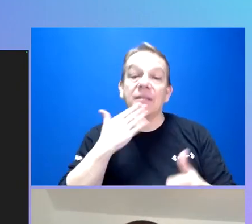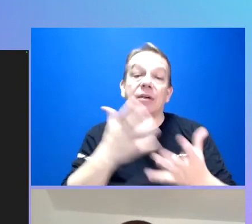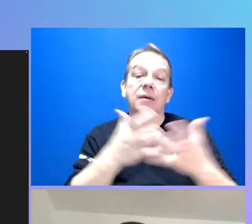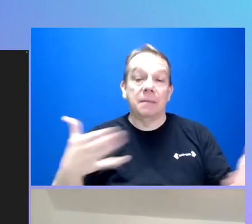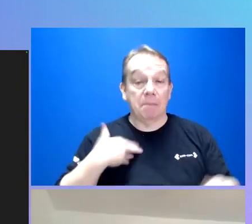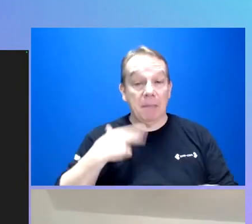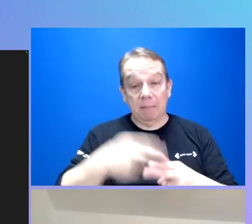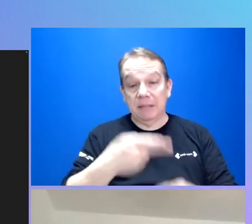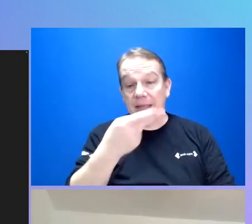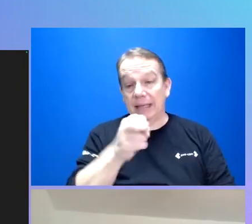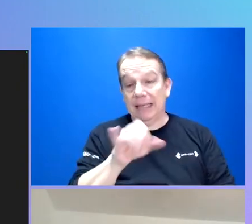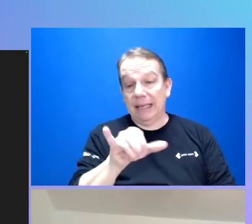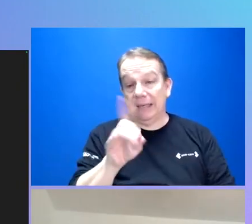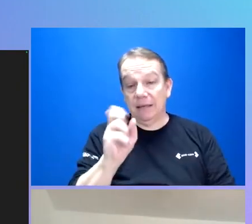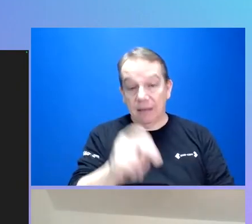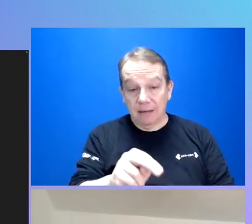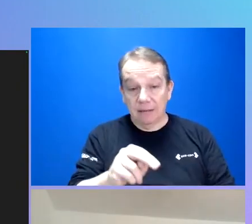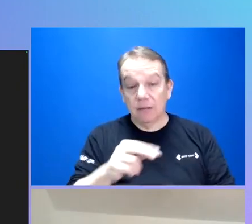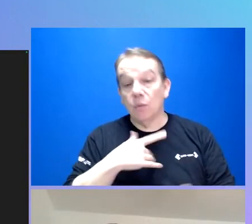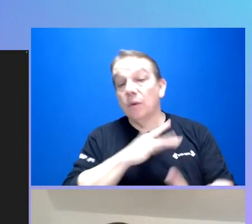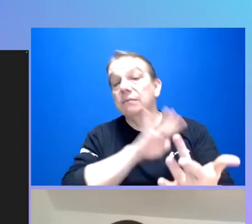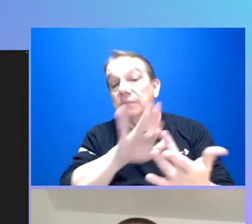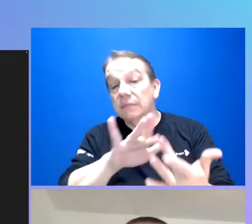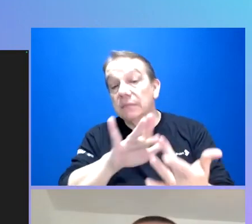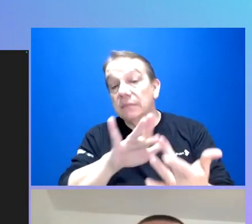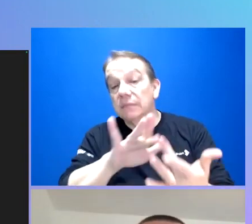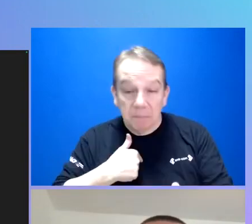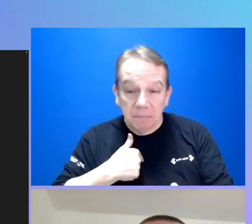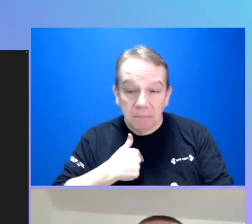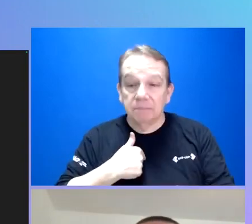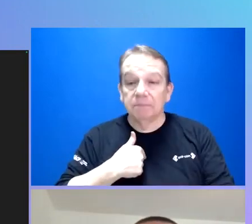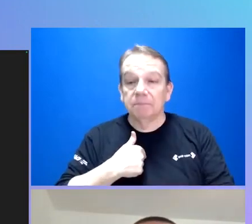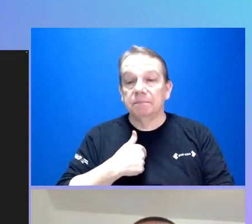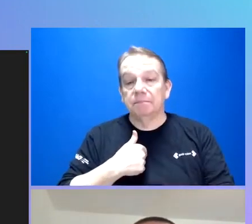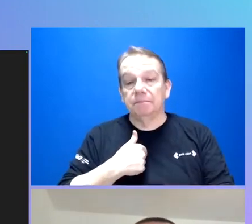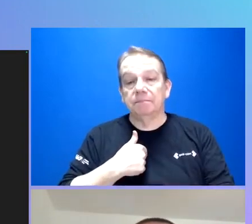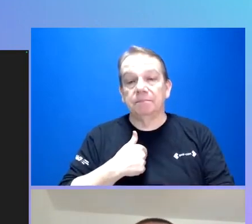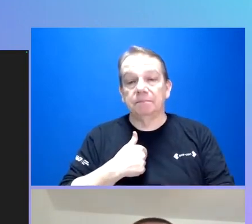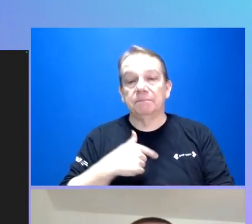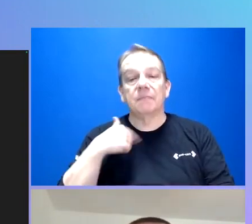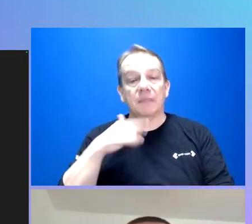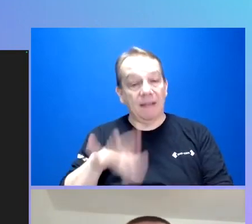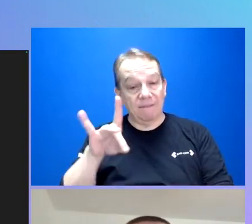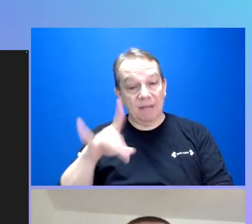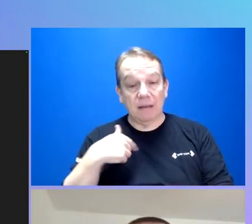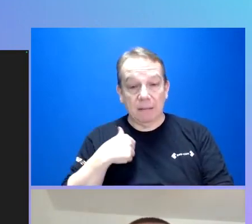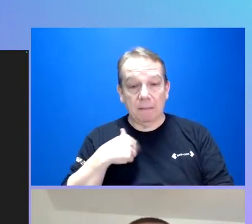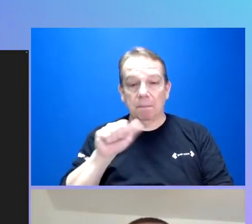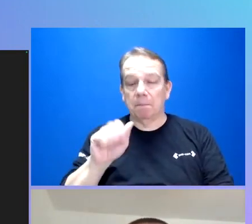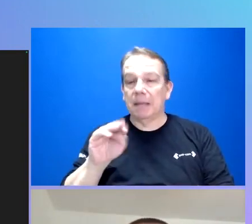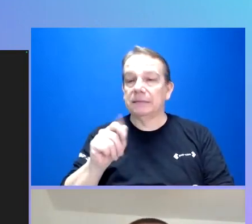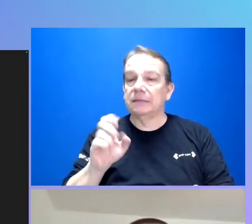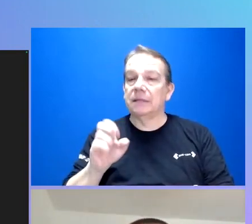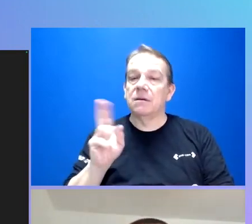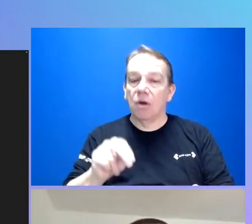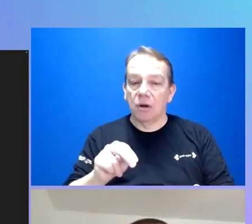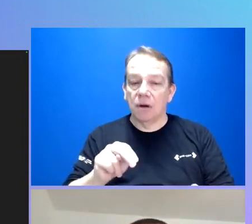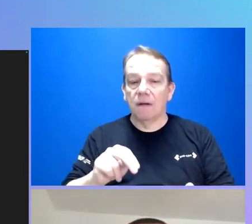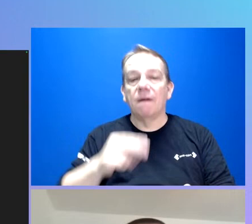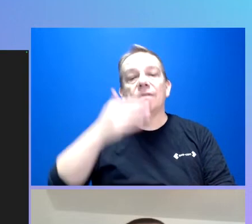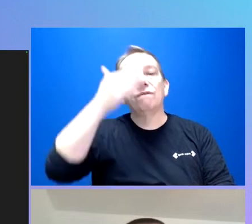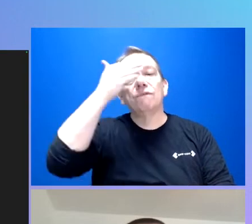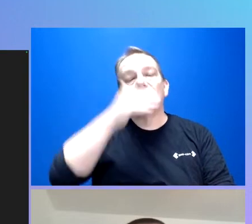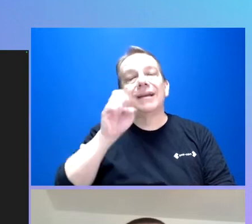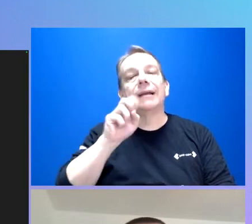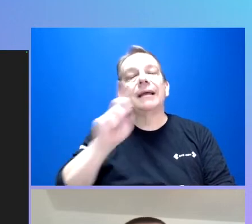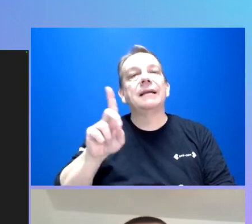name is Hayden. If you want to reach out to me, I can be found on Mastodon on the front end